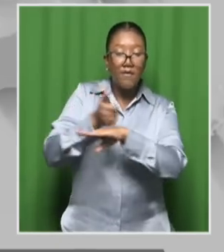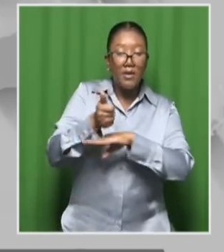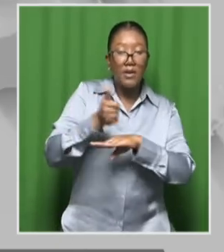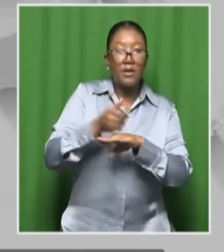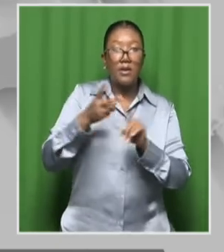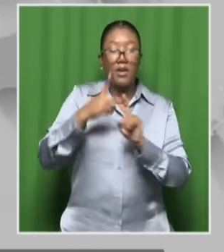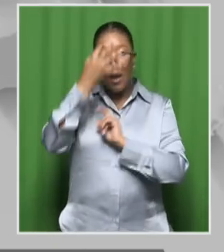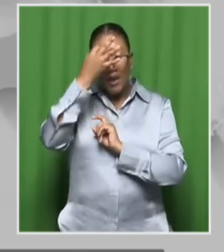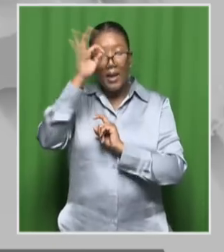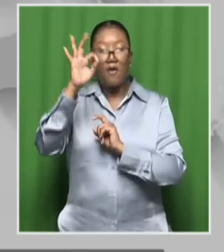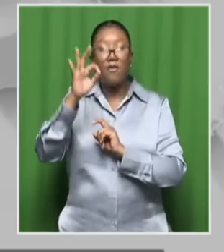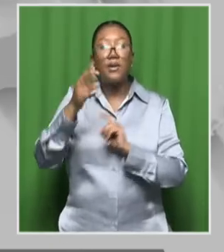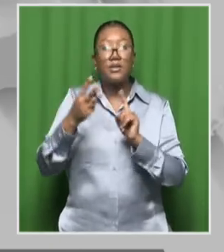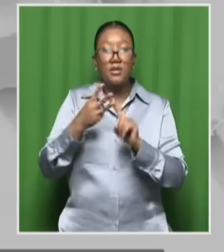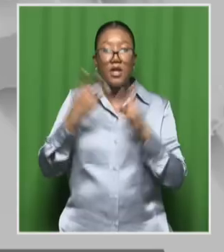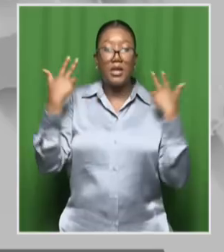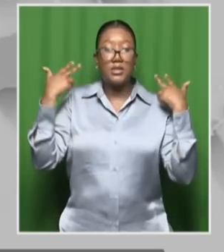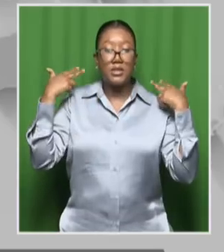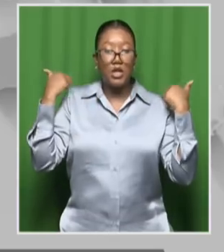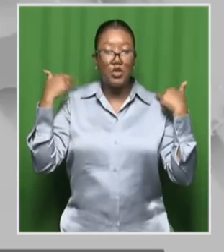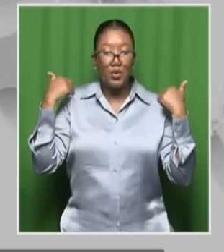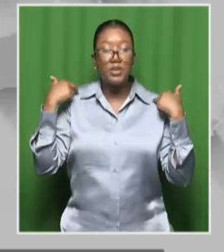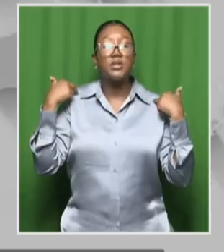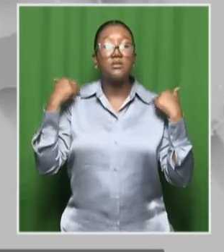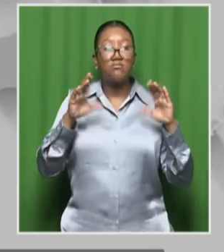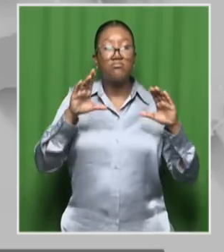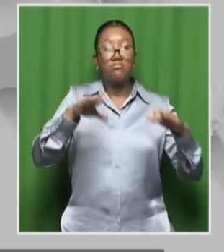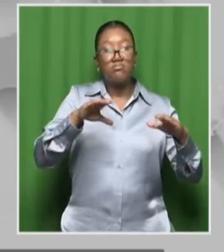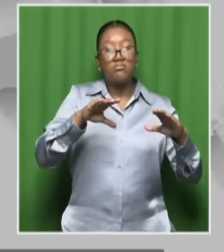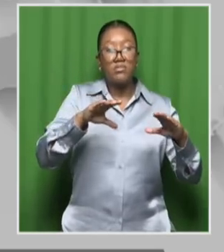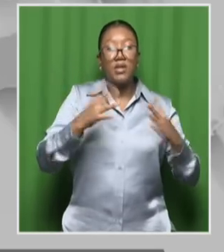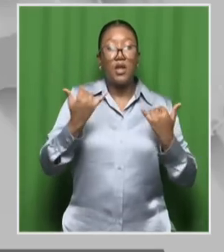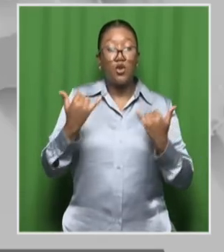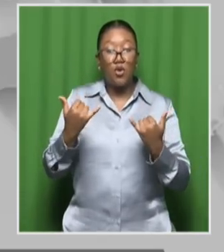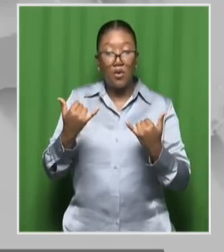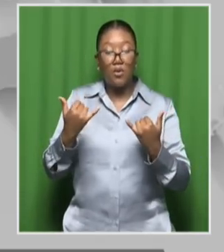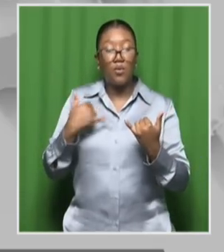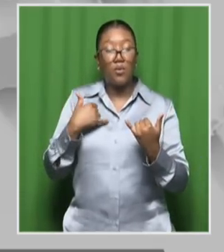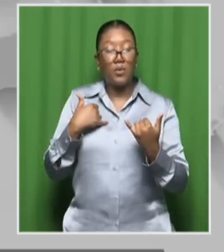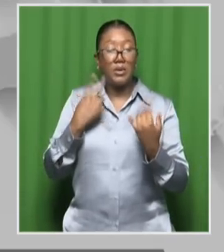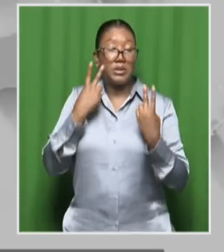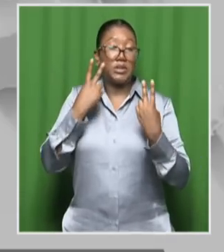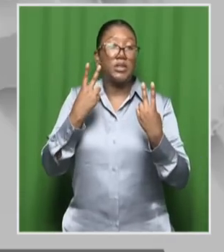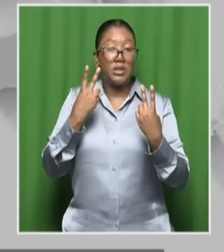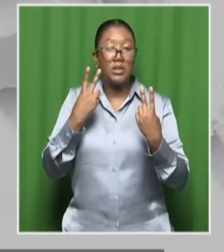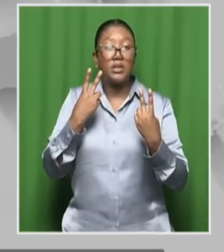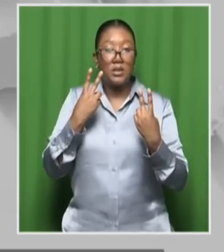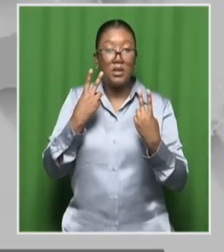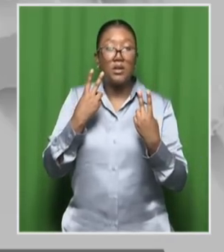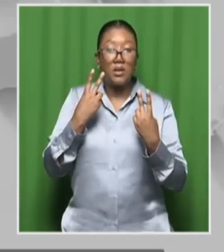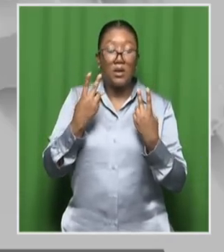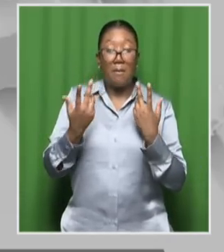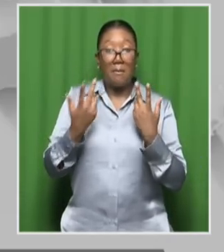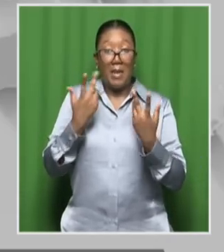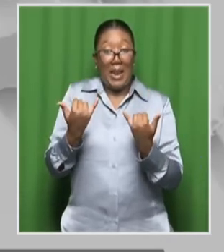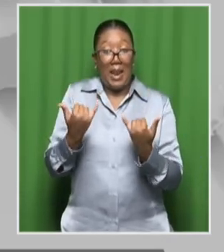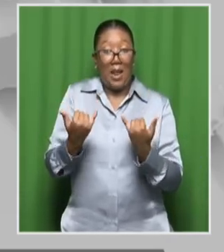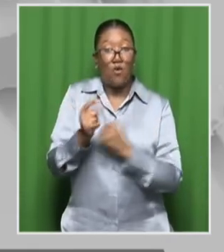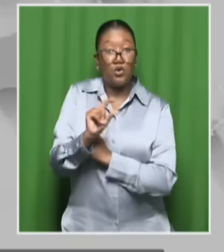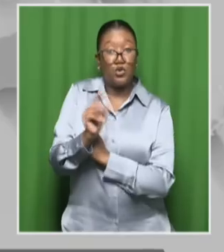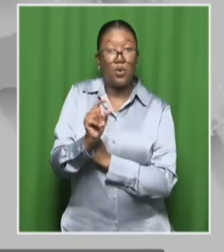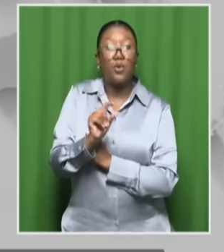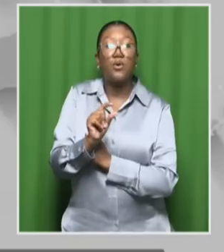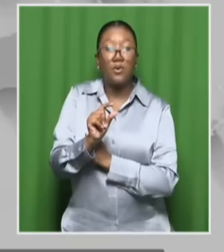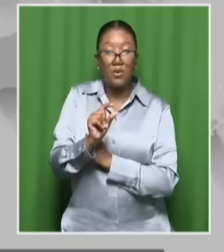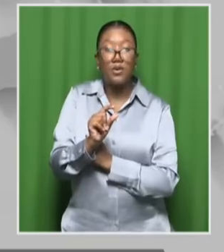government, including the security cluster. And today we expect any minute from now for